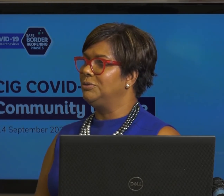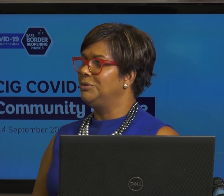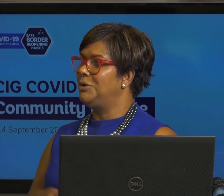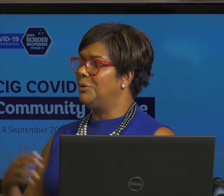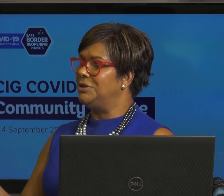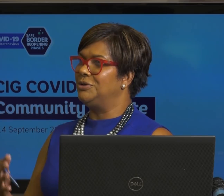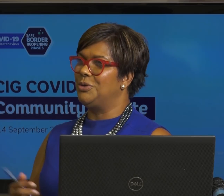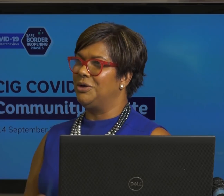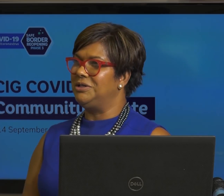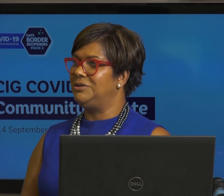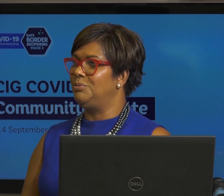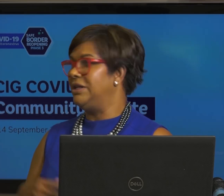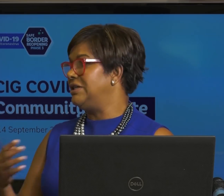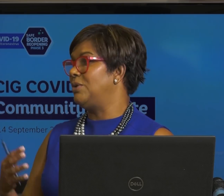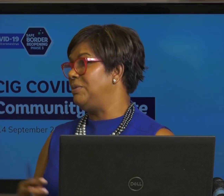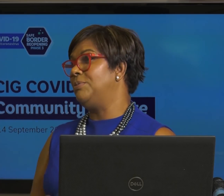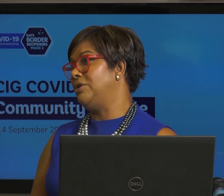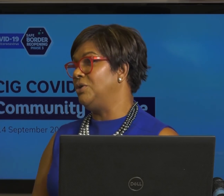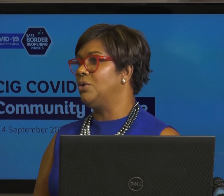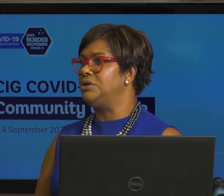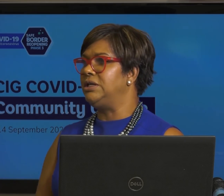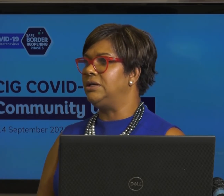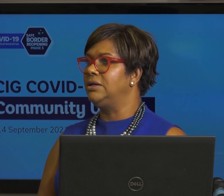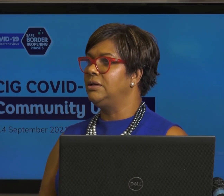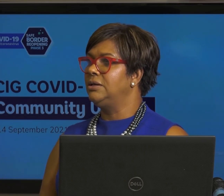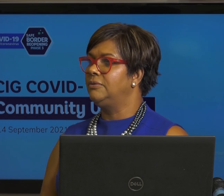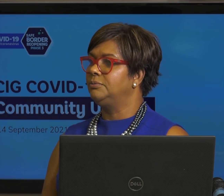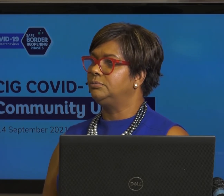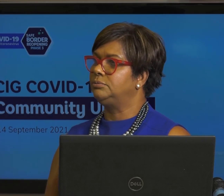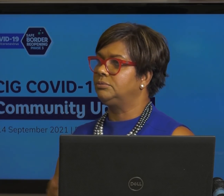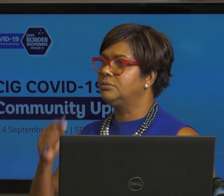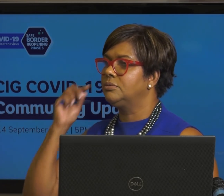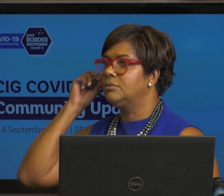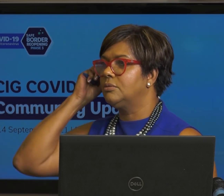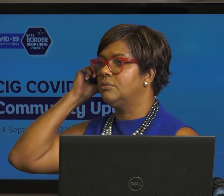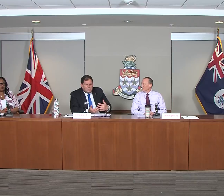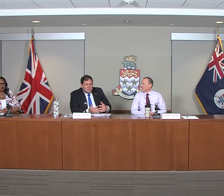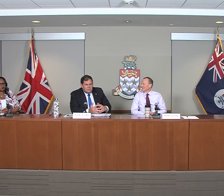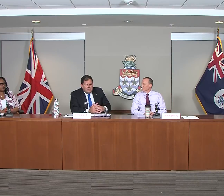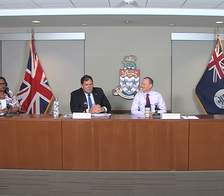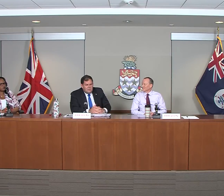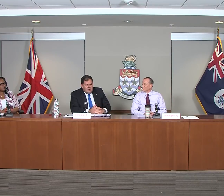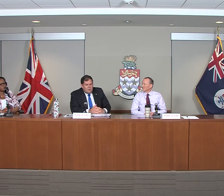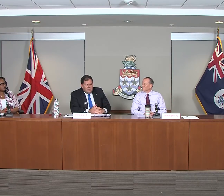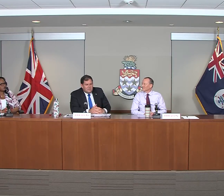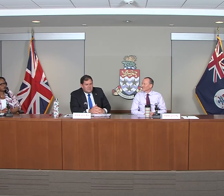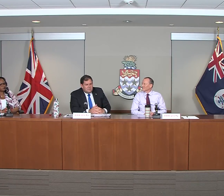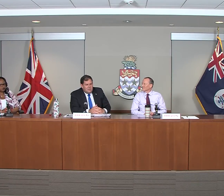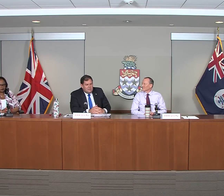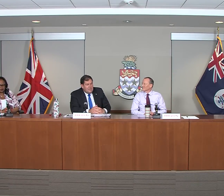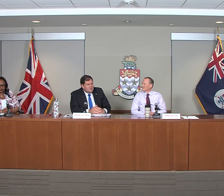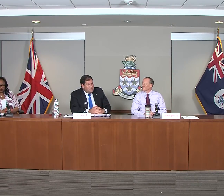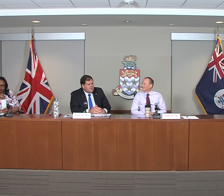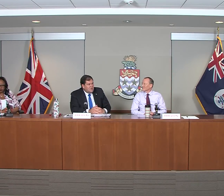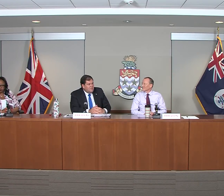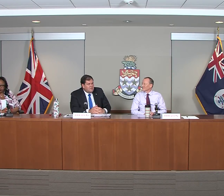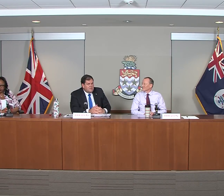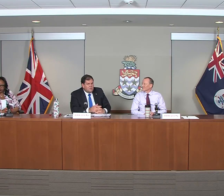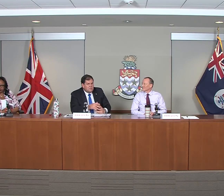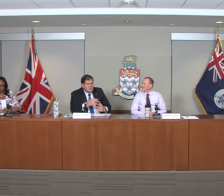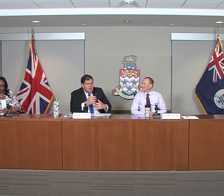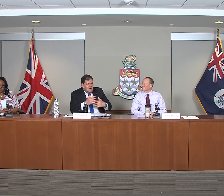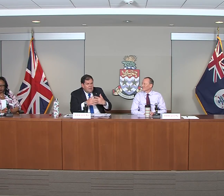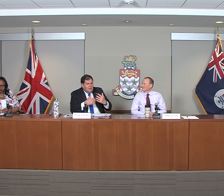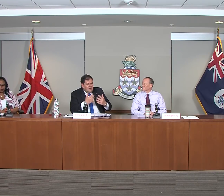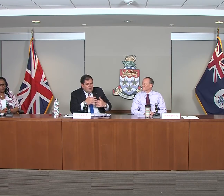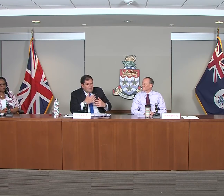people going to places where people are in quarantine? I think we had a discussion around this at the last press conference. There